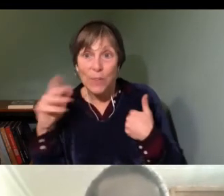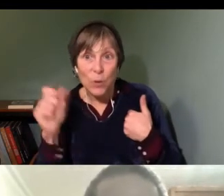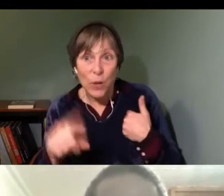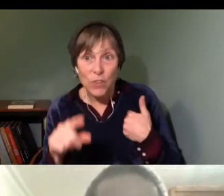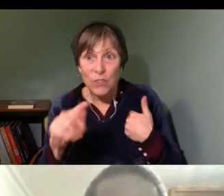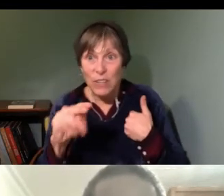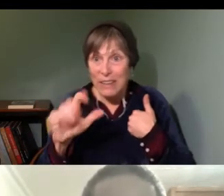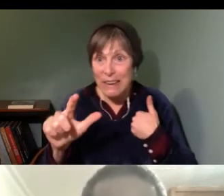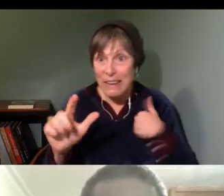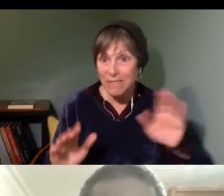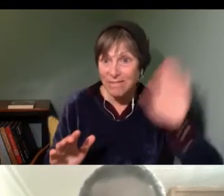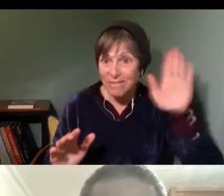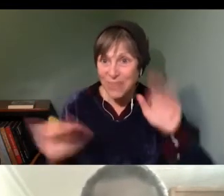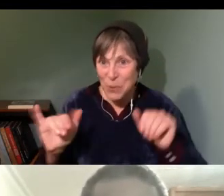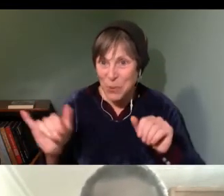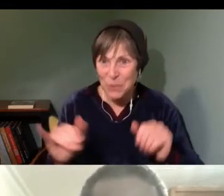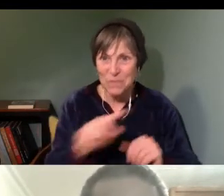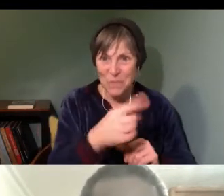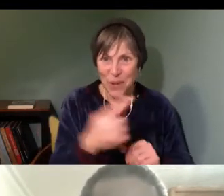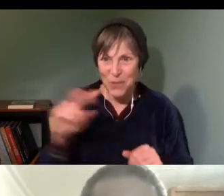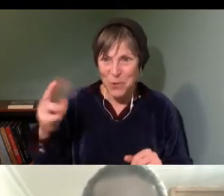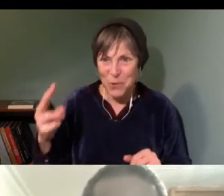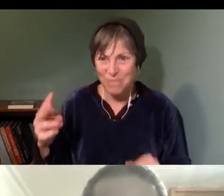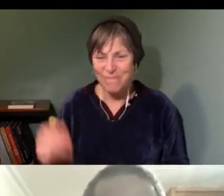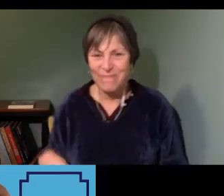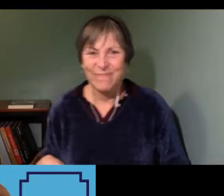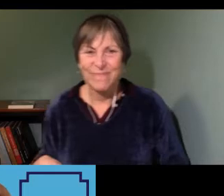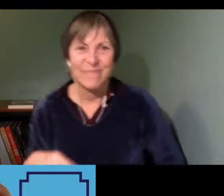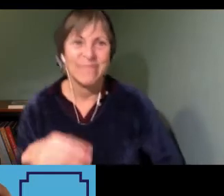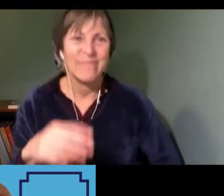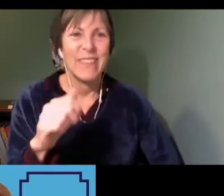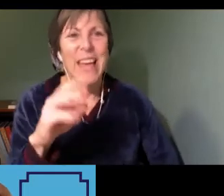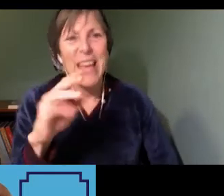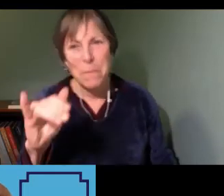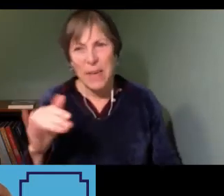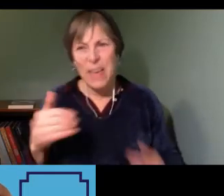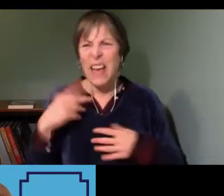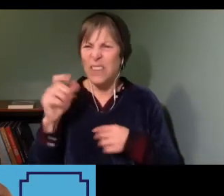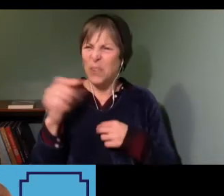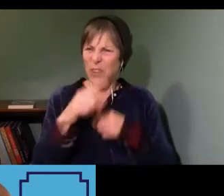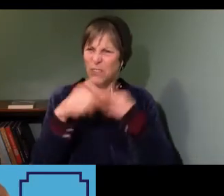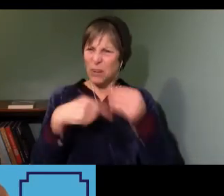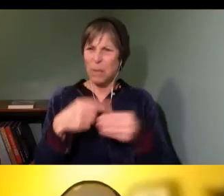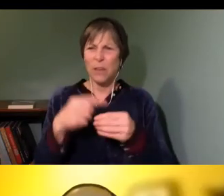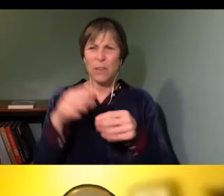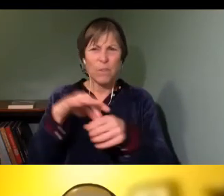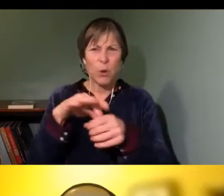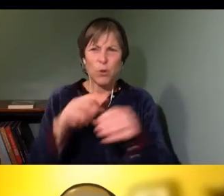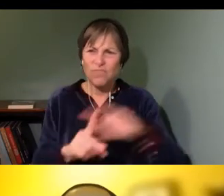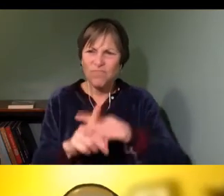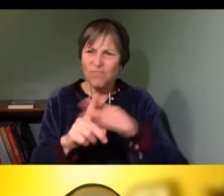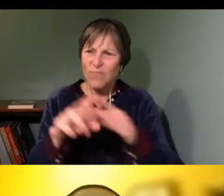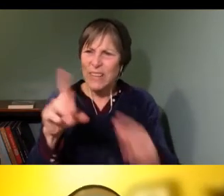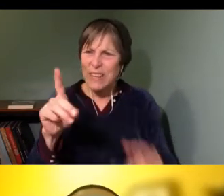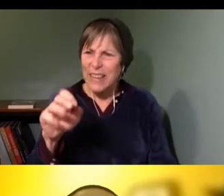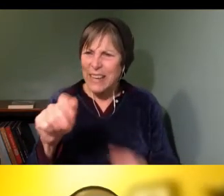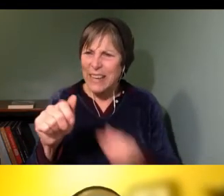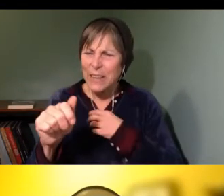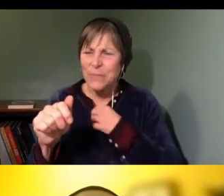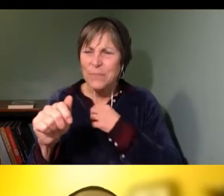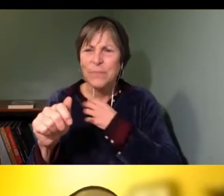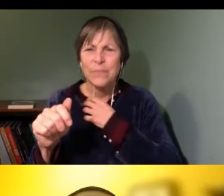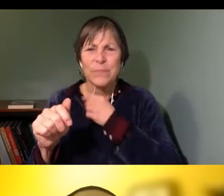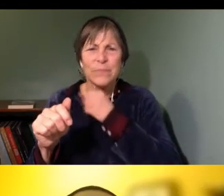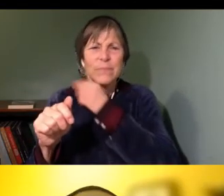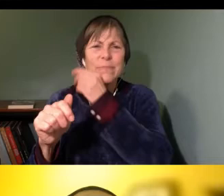want to turn to him after amy as well i just have a question about this voter turnout data and so i guess if could you give us i mean and it doesn't